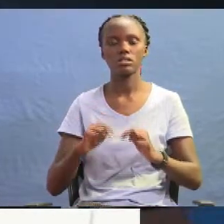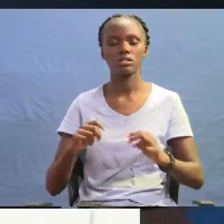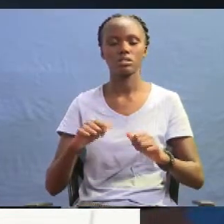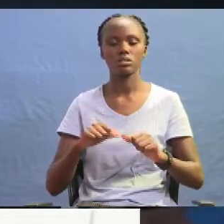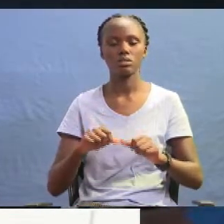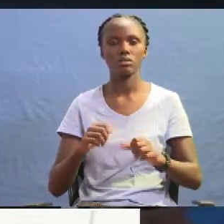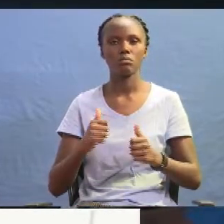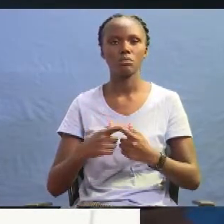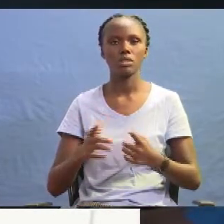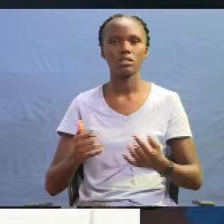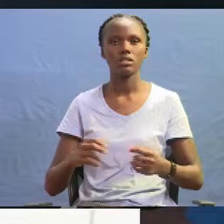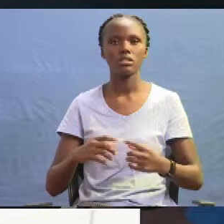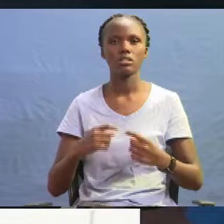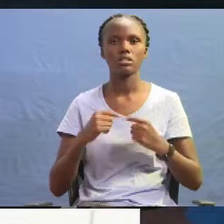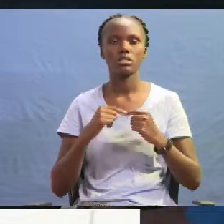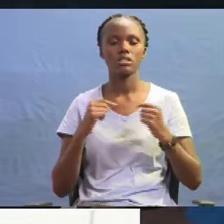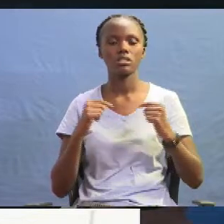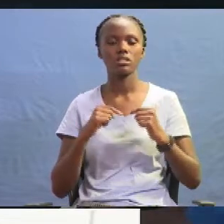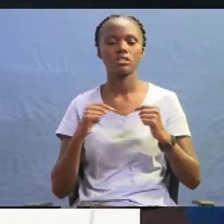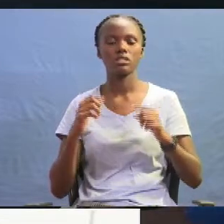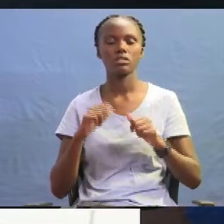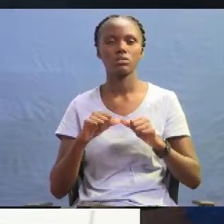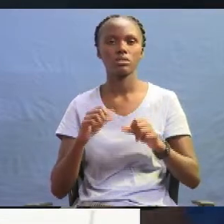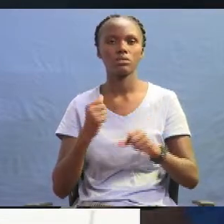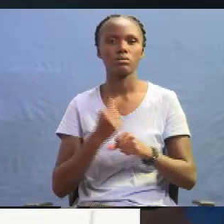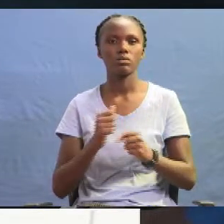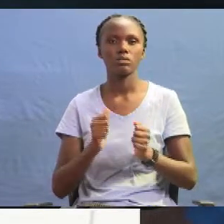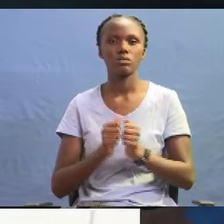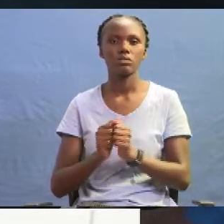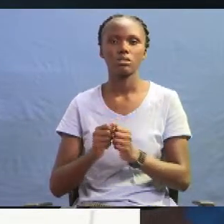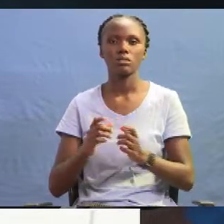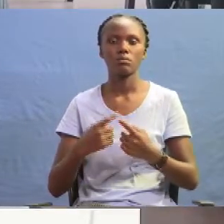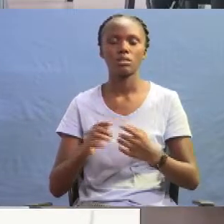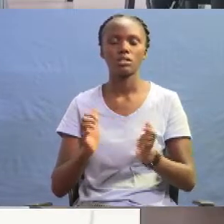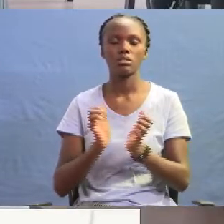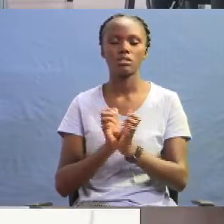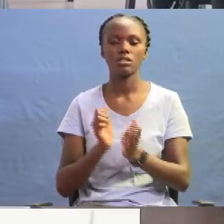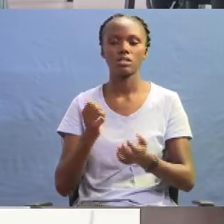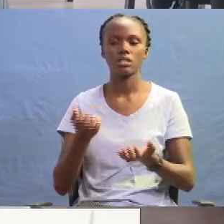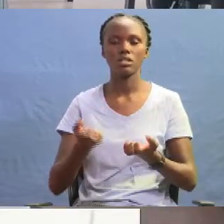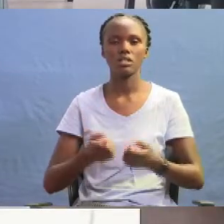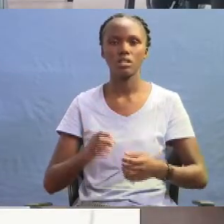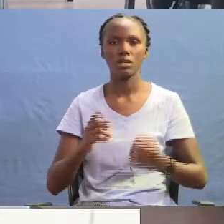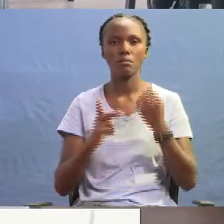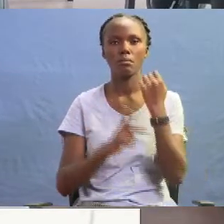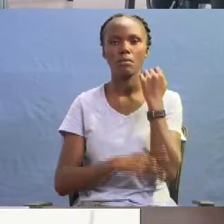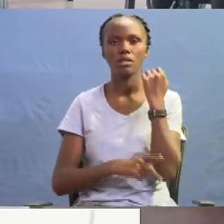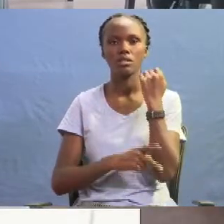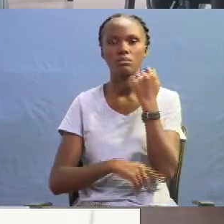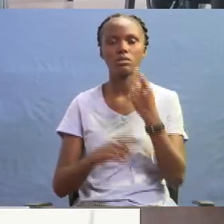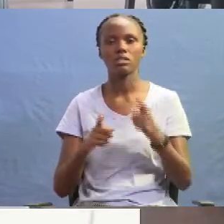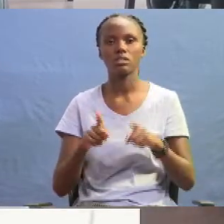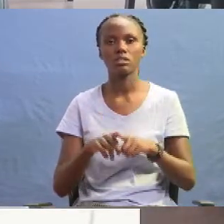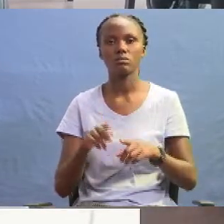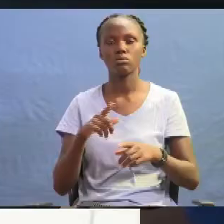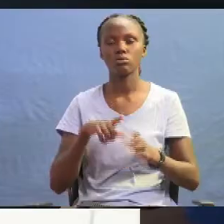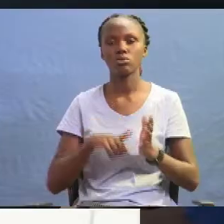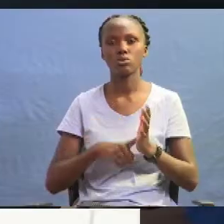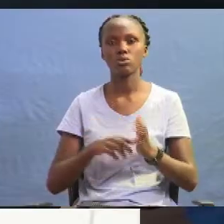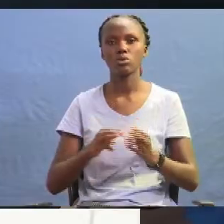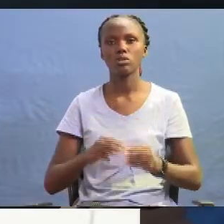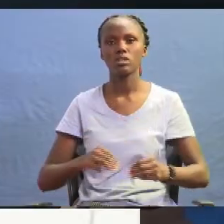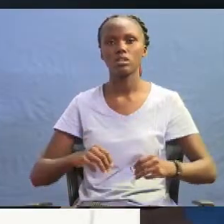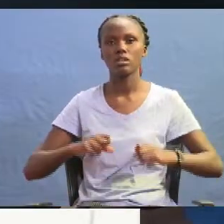and those found guilty of violence will face strict legal consequences, with the crackdown expected to address both drug abuse